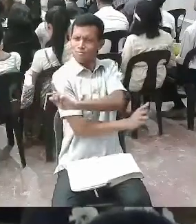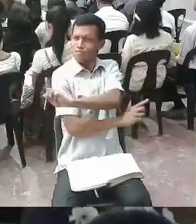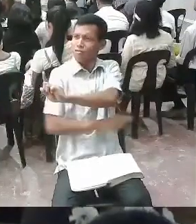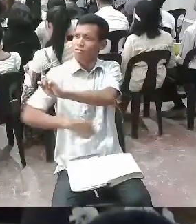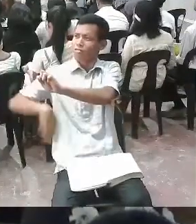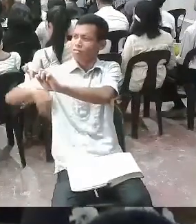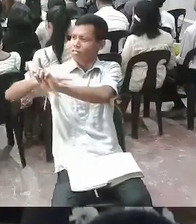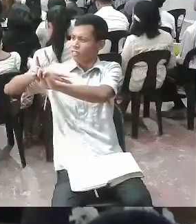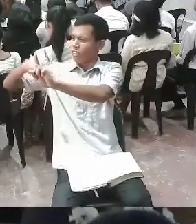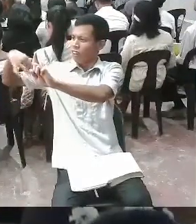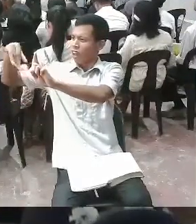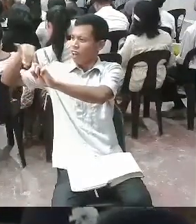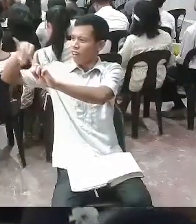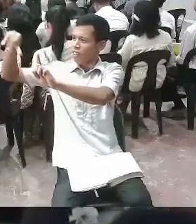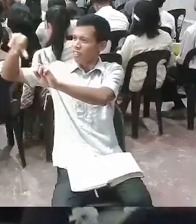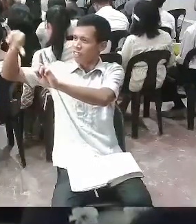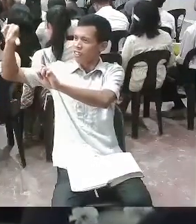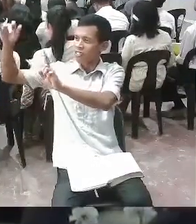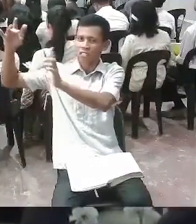Son.